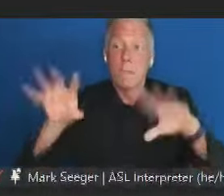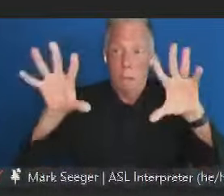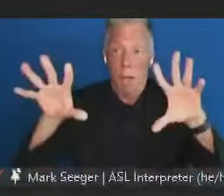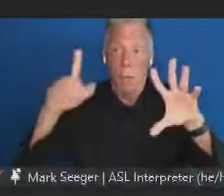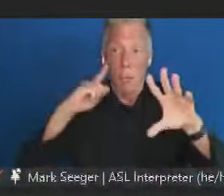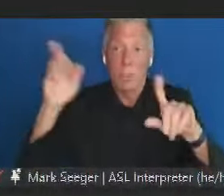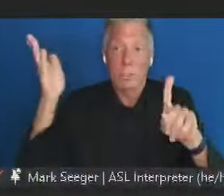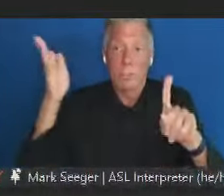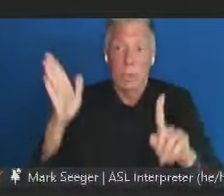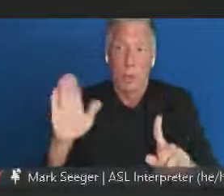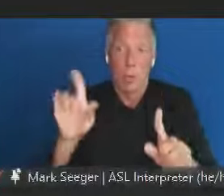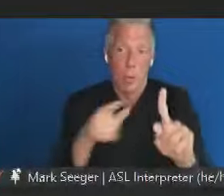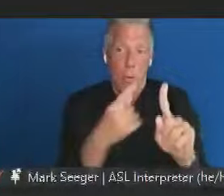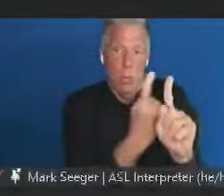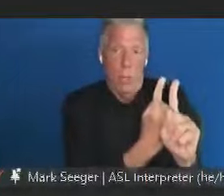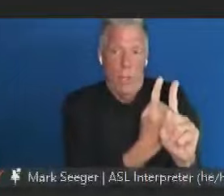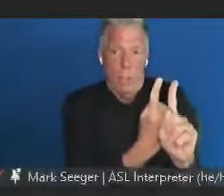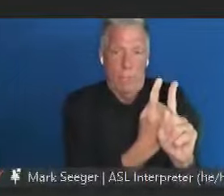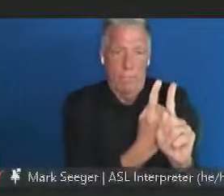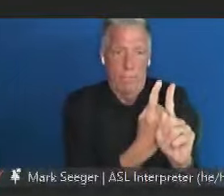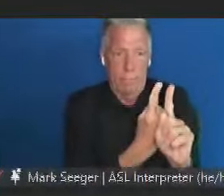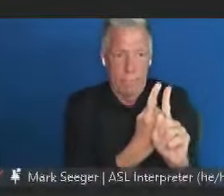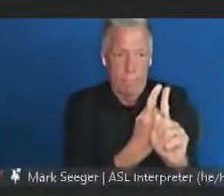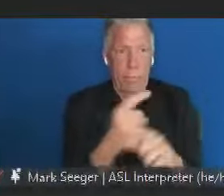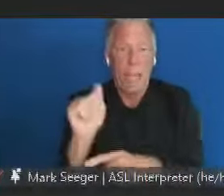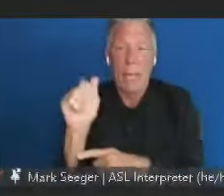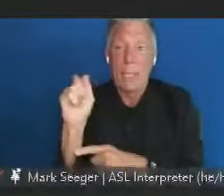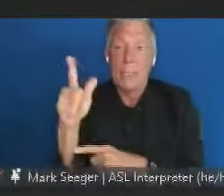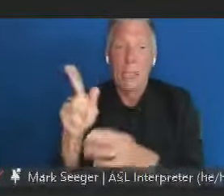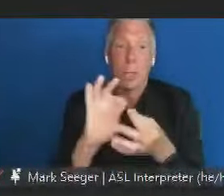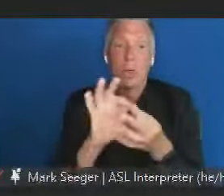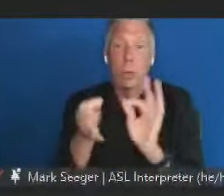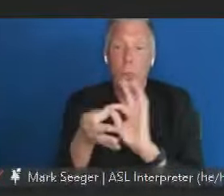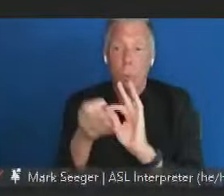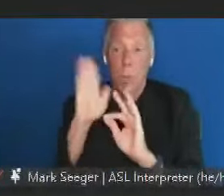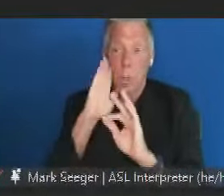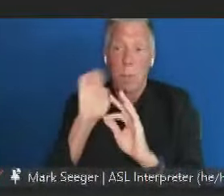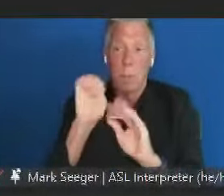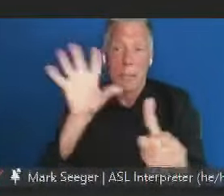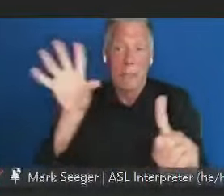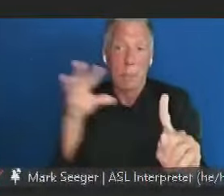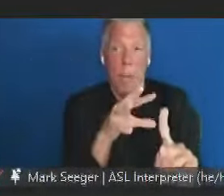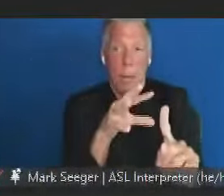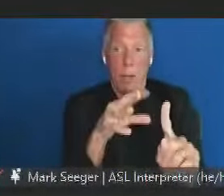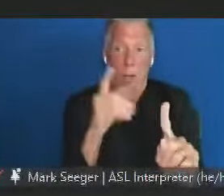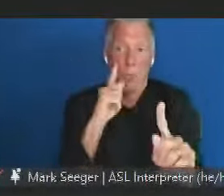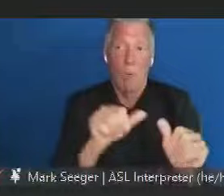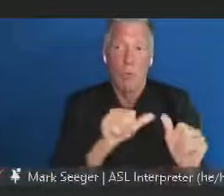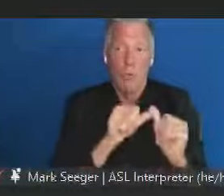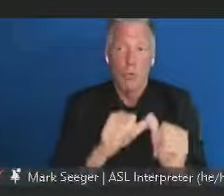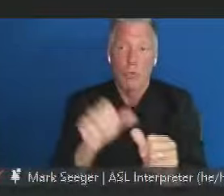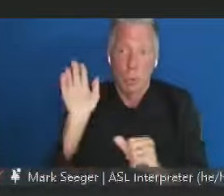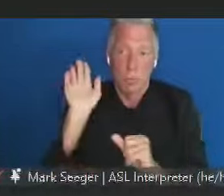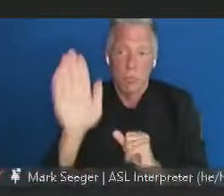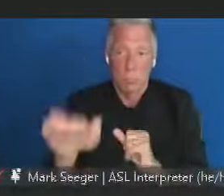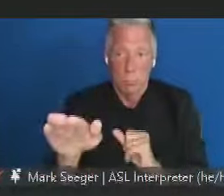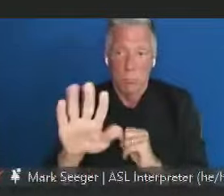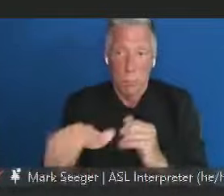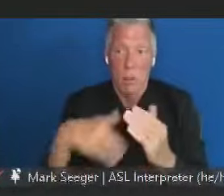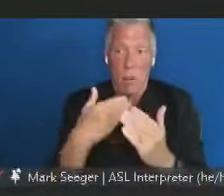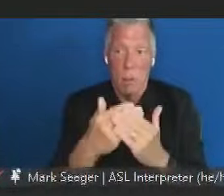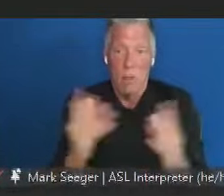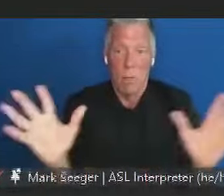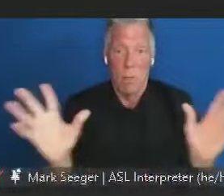only. The ASL interpreter will be spotlighted for the duration of this event. To view